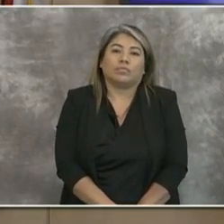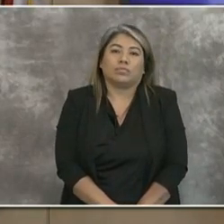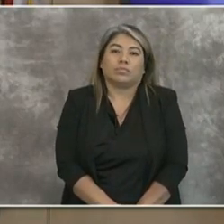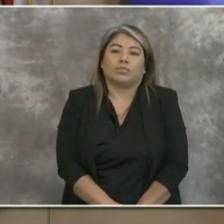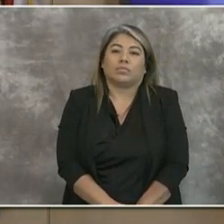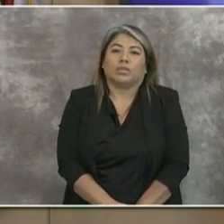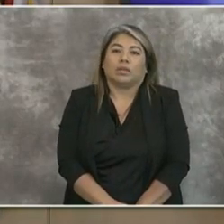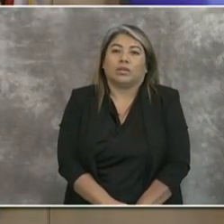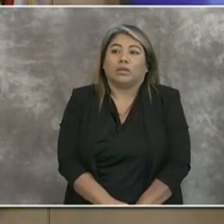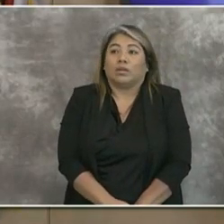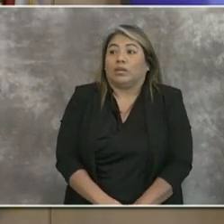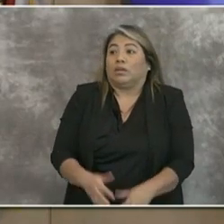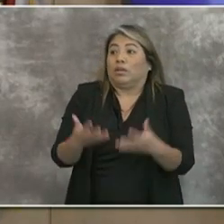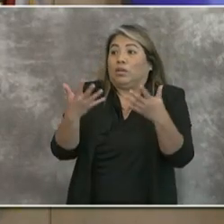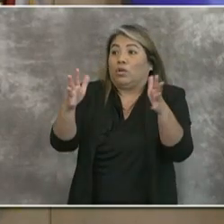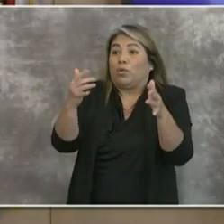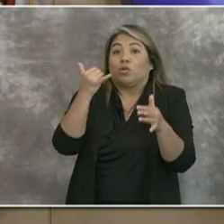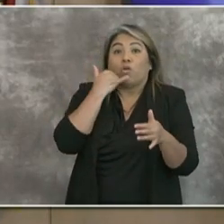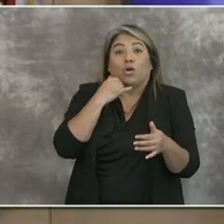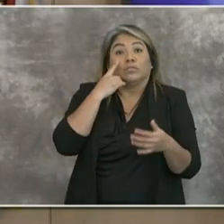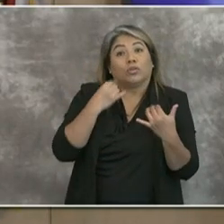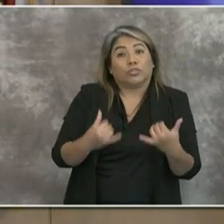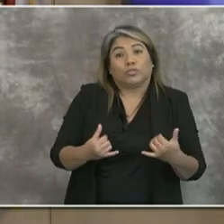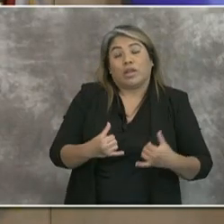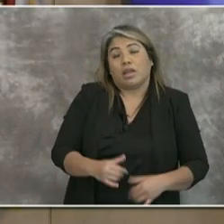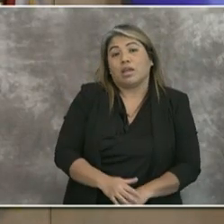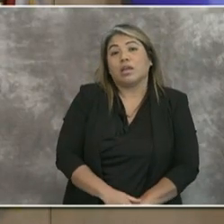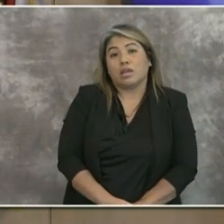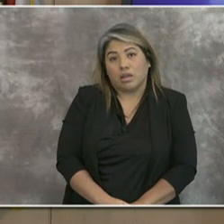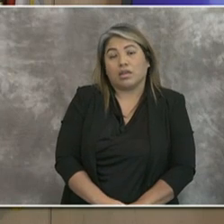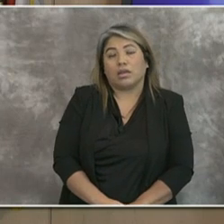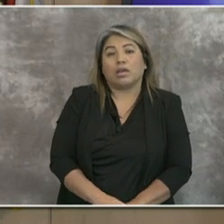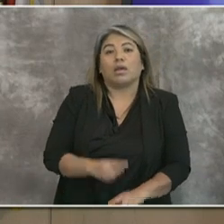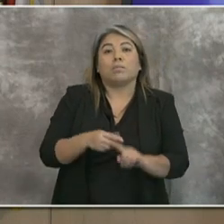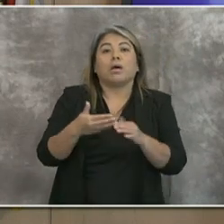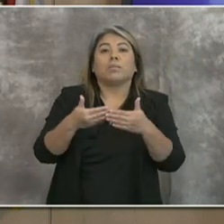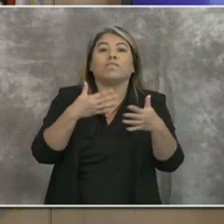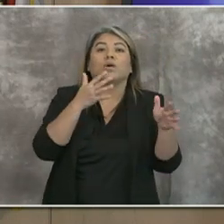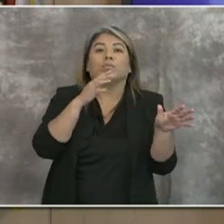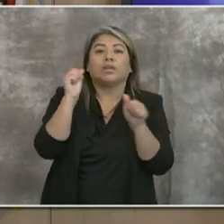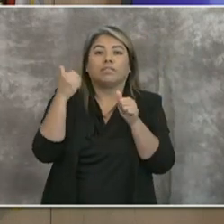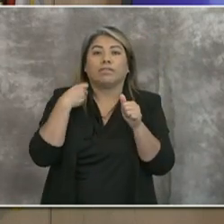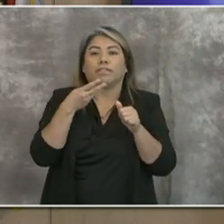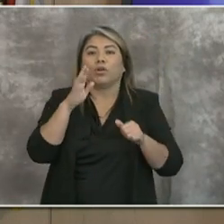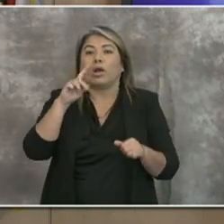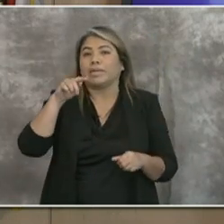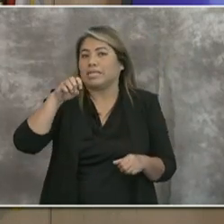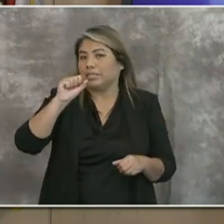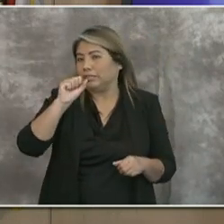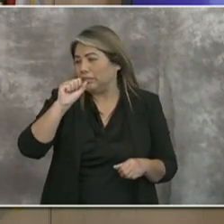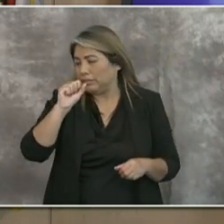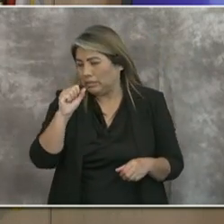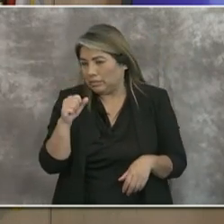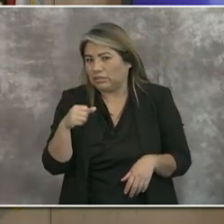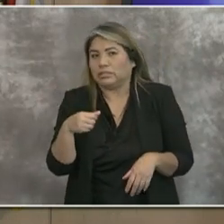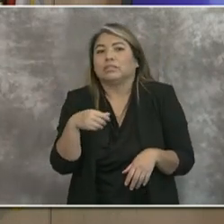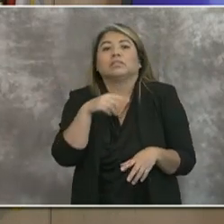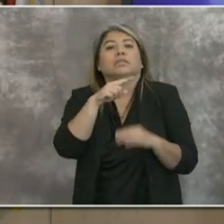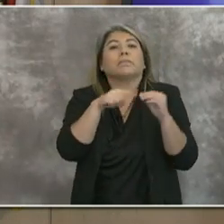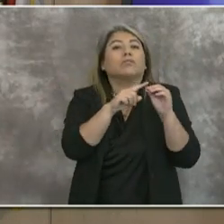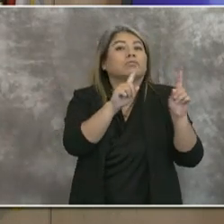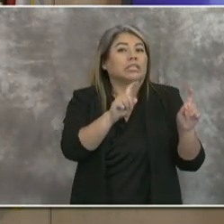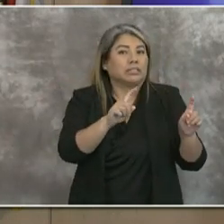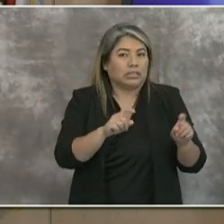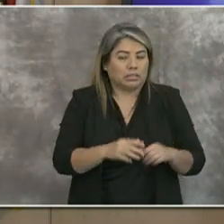Well, that concludes the calls that we have for today. Before we leave, though, I have a couple of updates I wanted to provide you in regards to